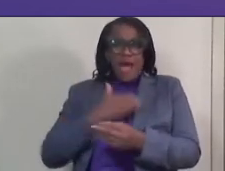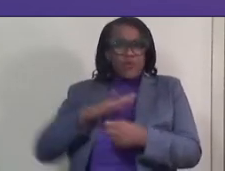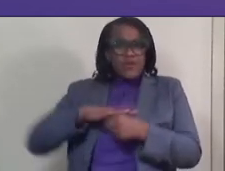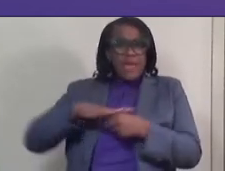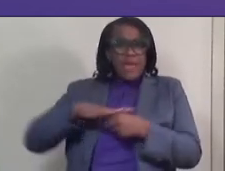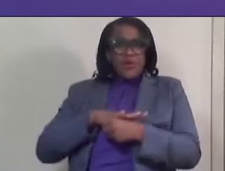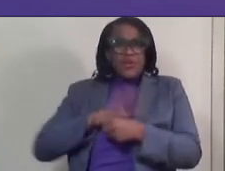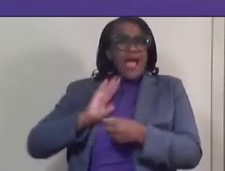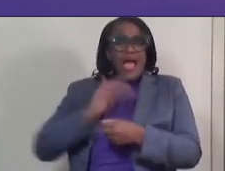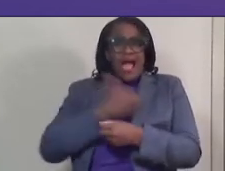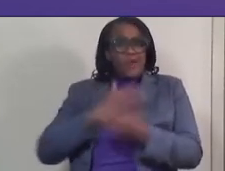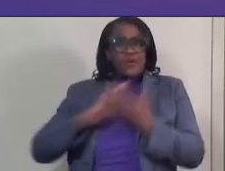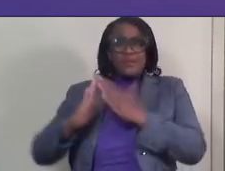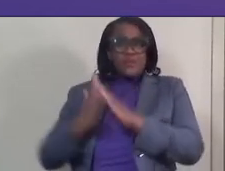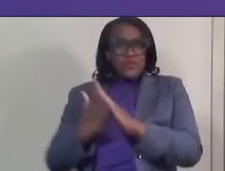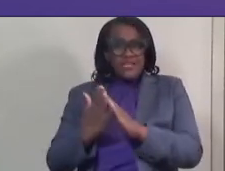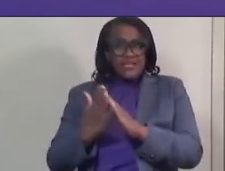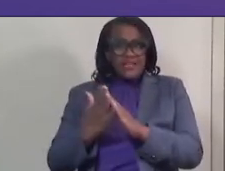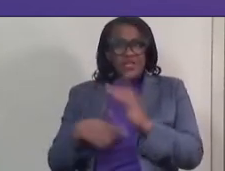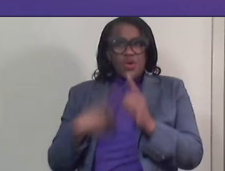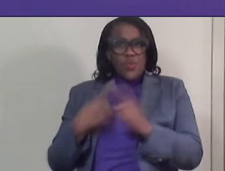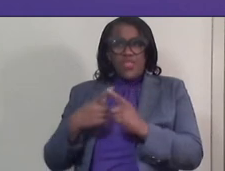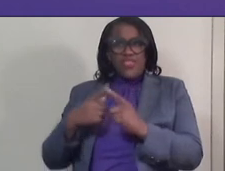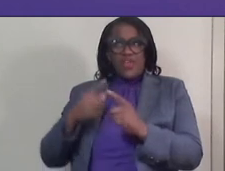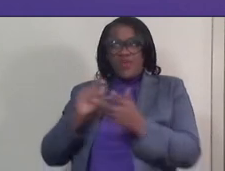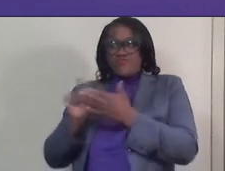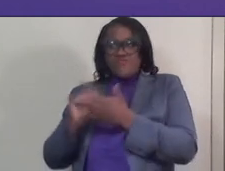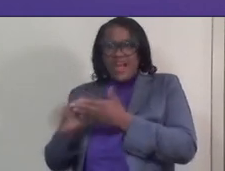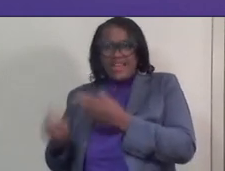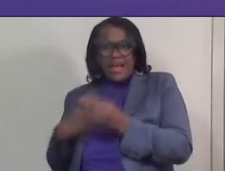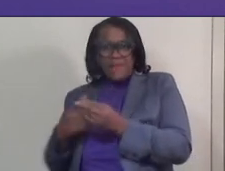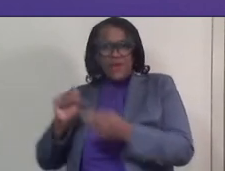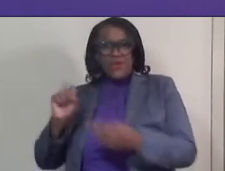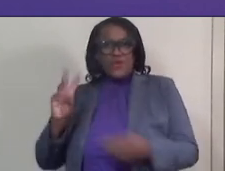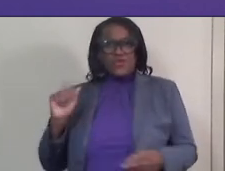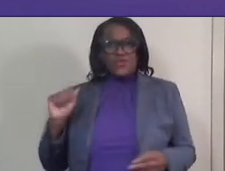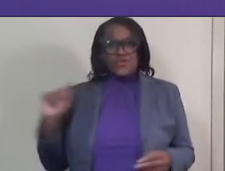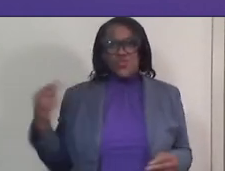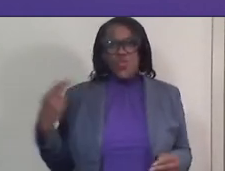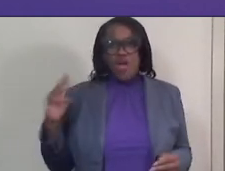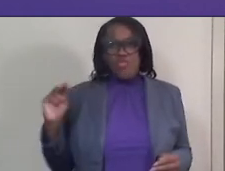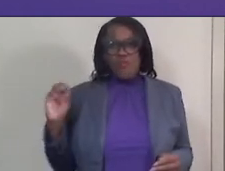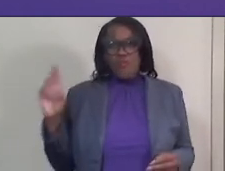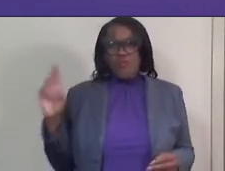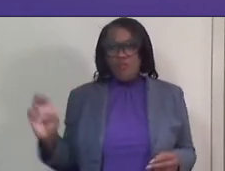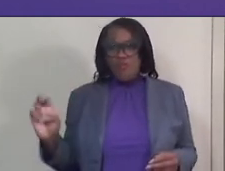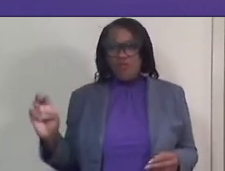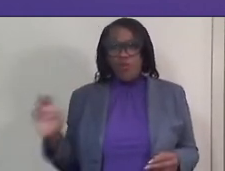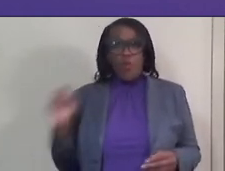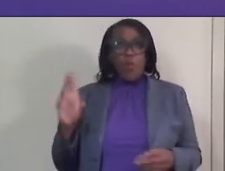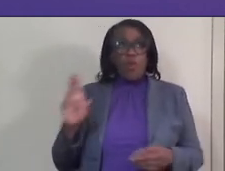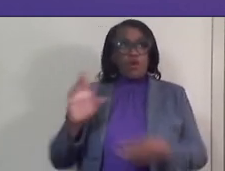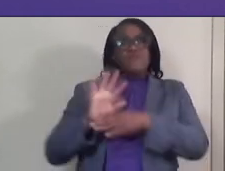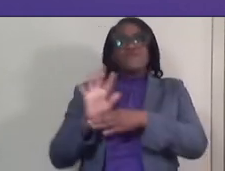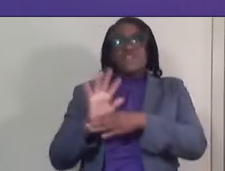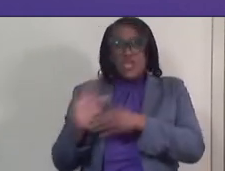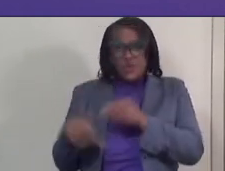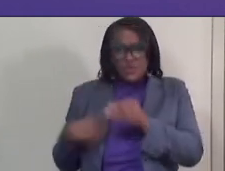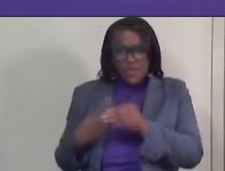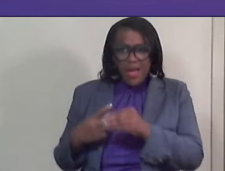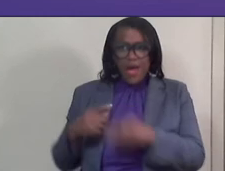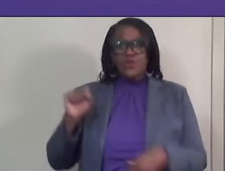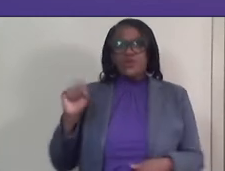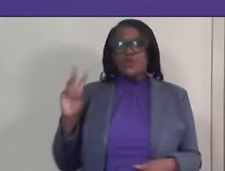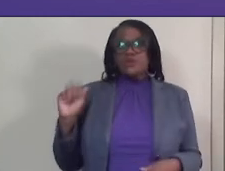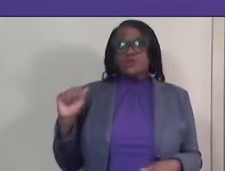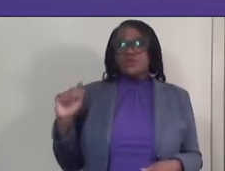when they're writing about Swarthmore or videos about Swarthmore. And so the desire